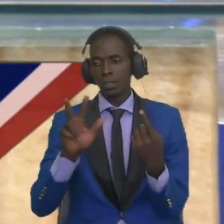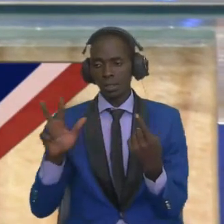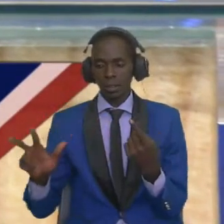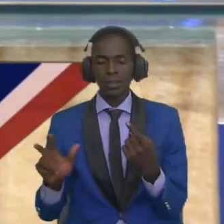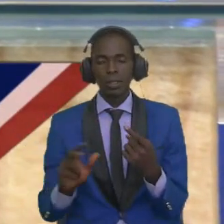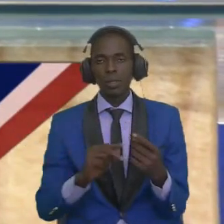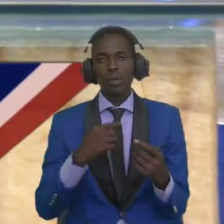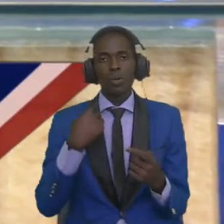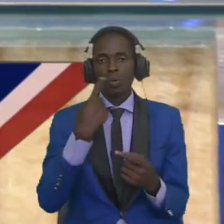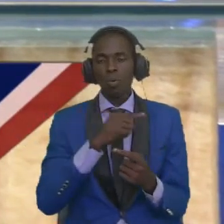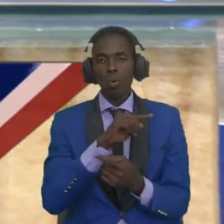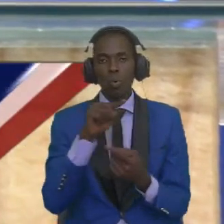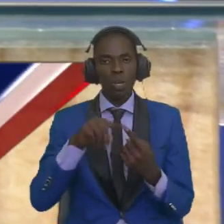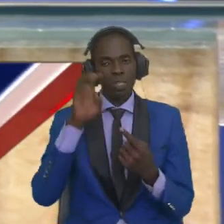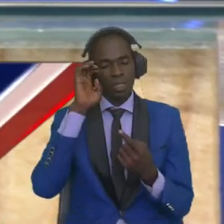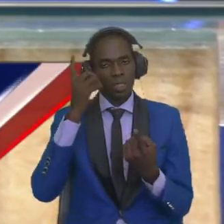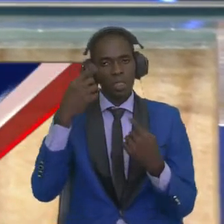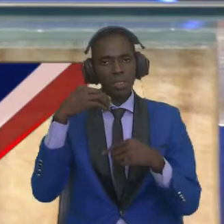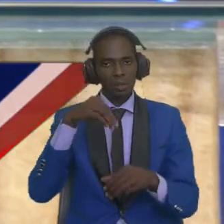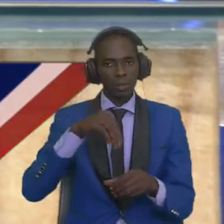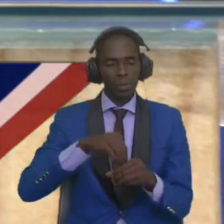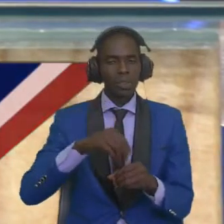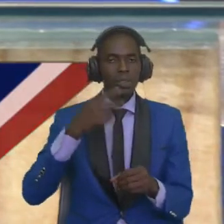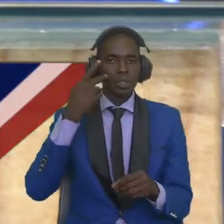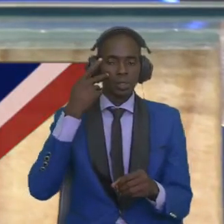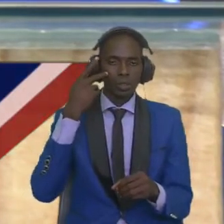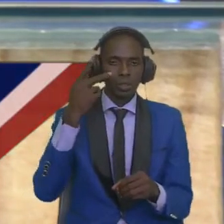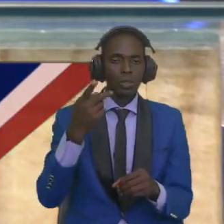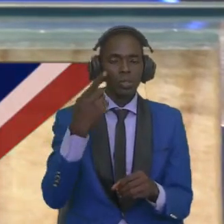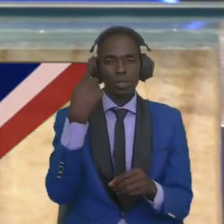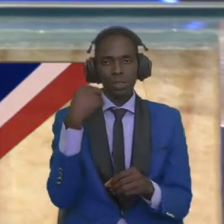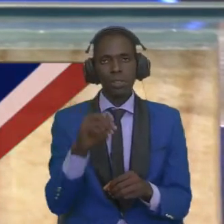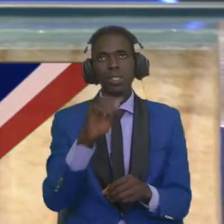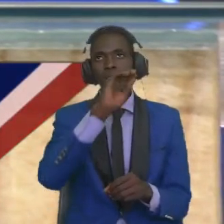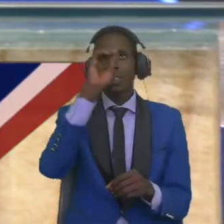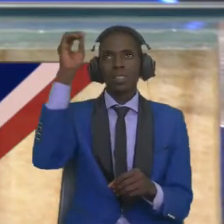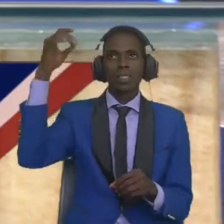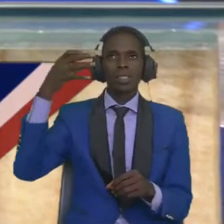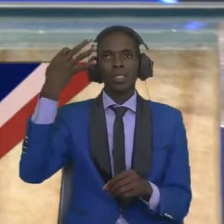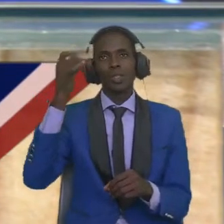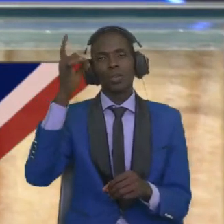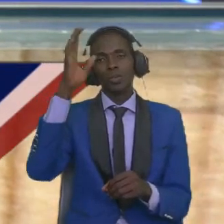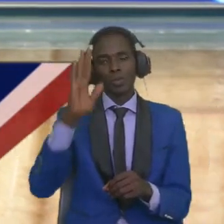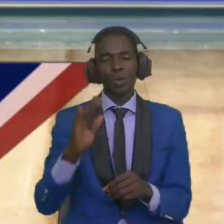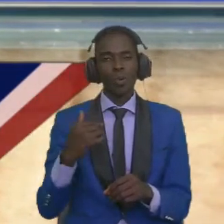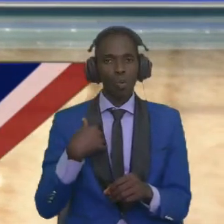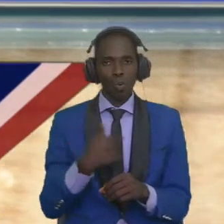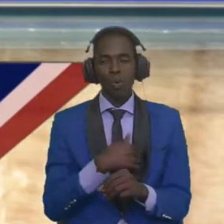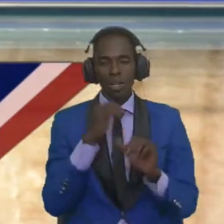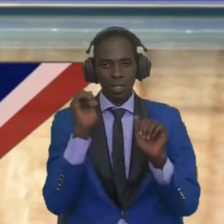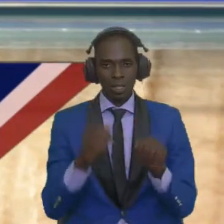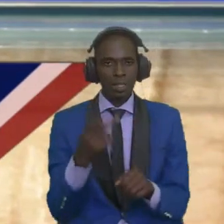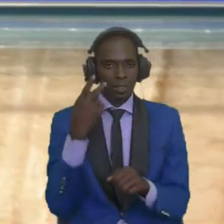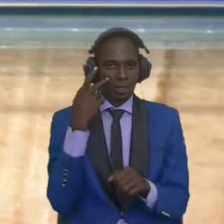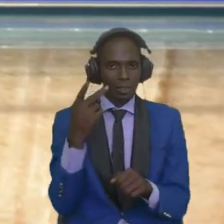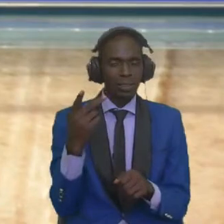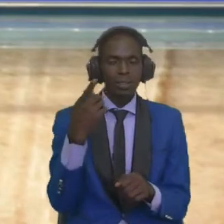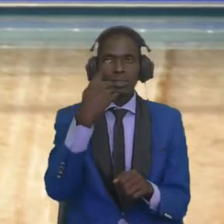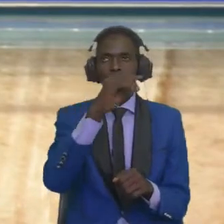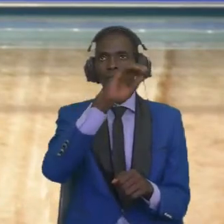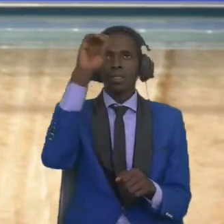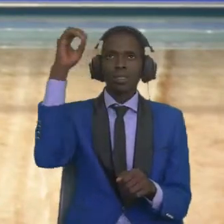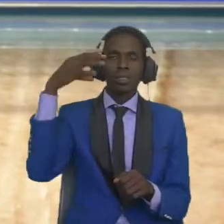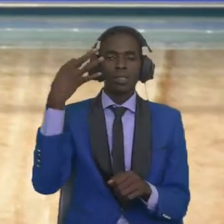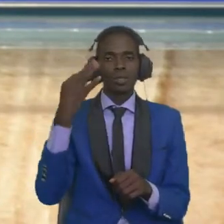and he had seen the grace of God, we can see it. Seen the grace